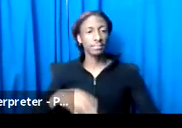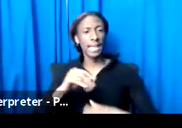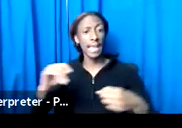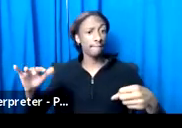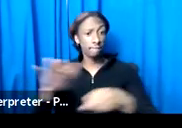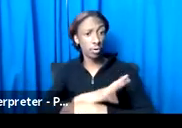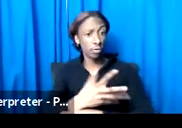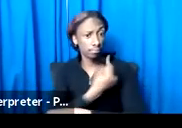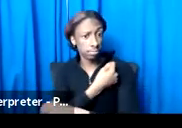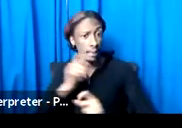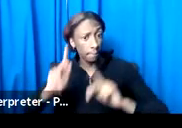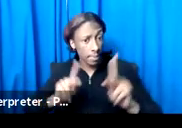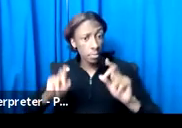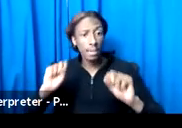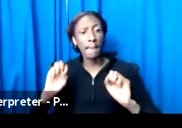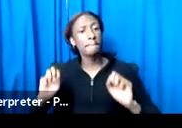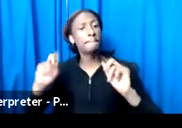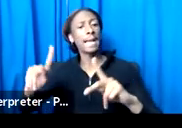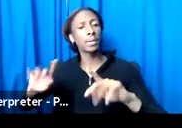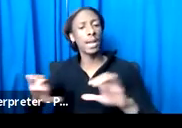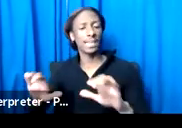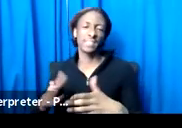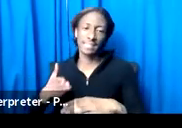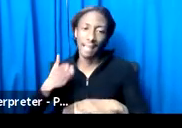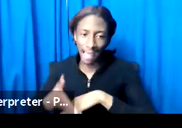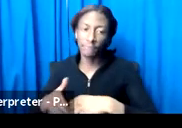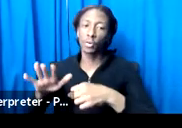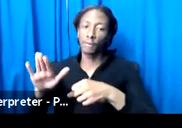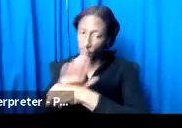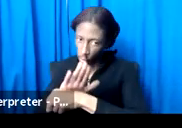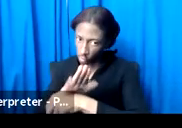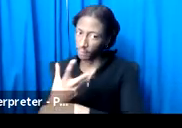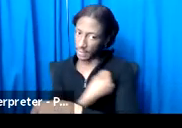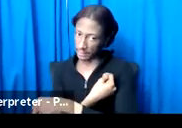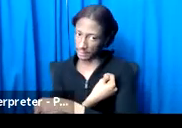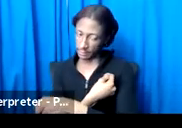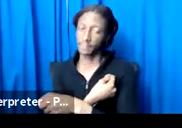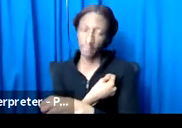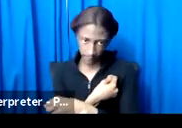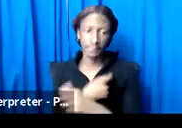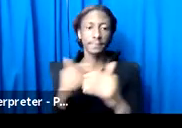vaccinated people can resume activities once they are fully vaccinated. Next slide.